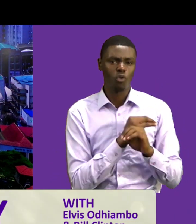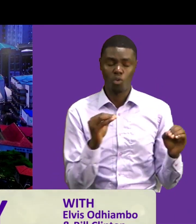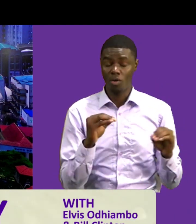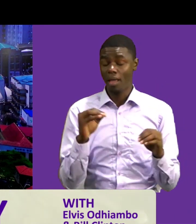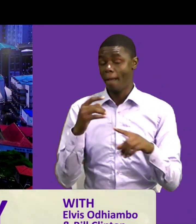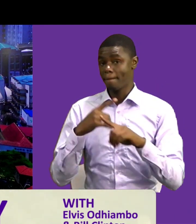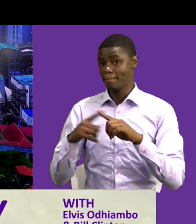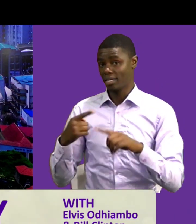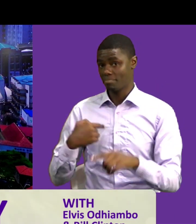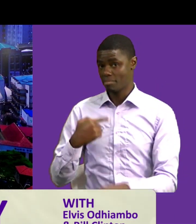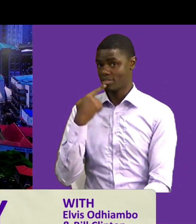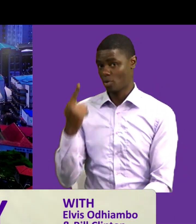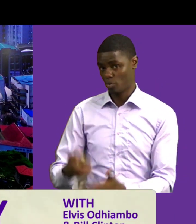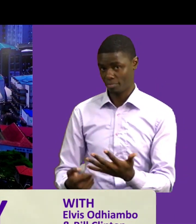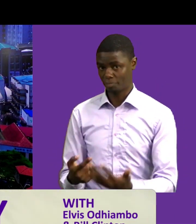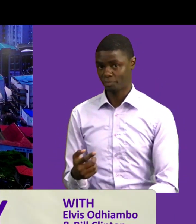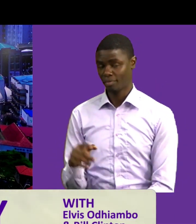will say,